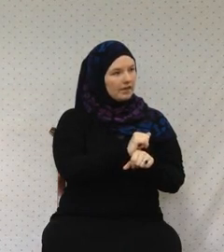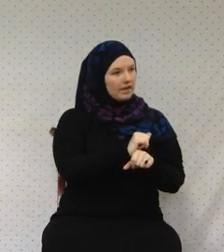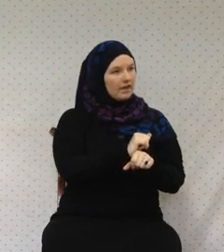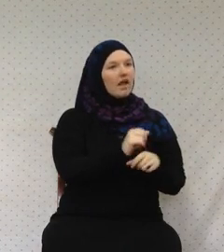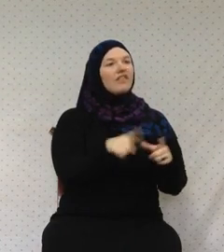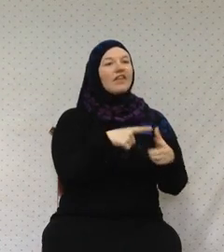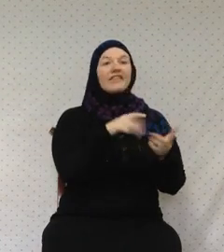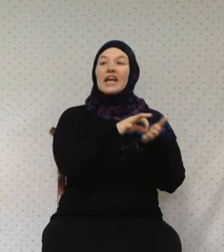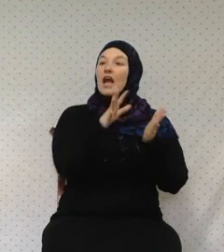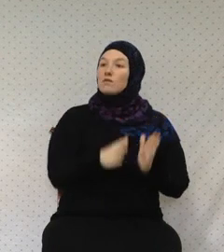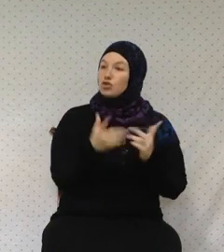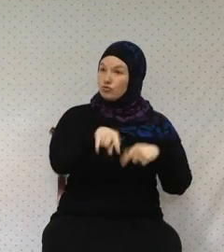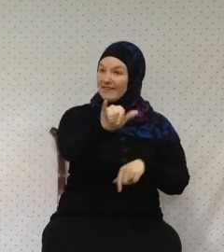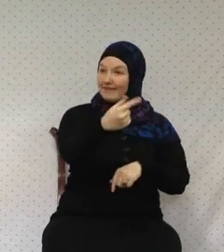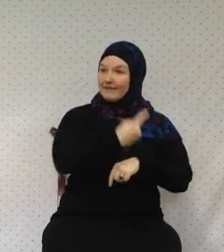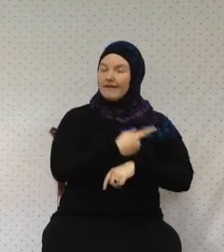from last month."